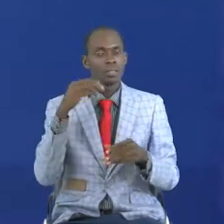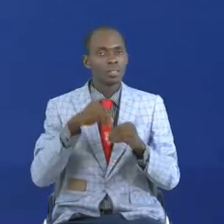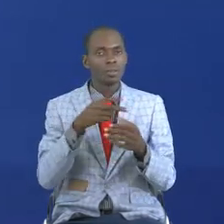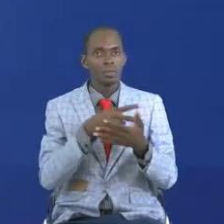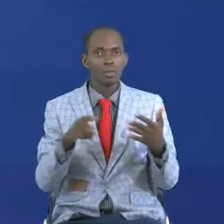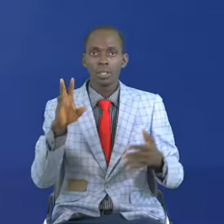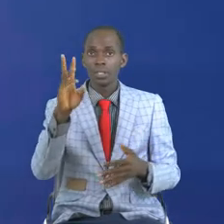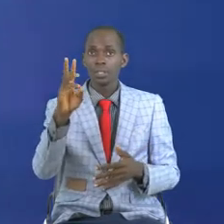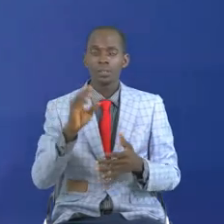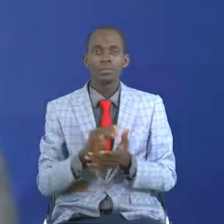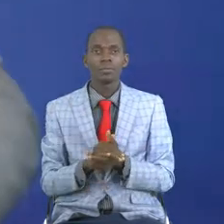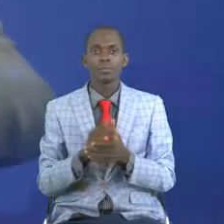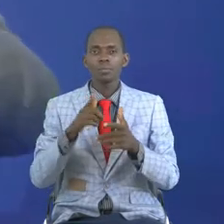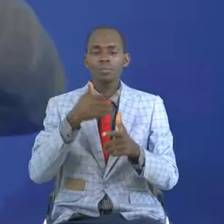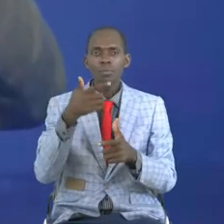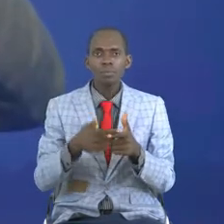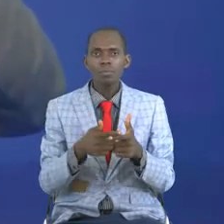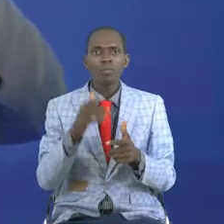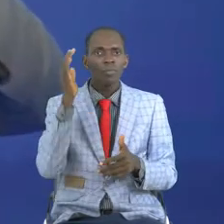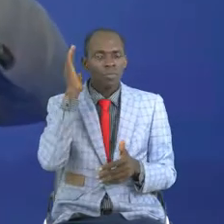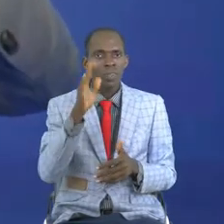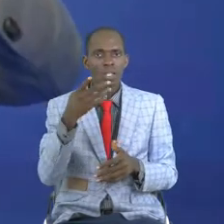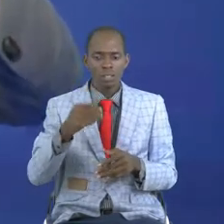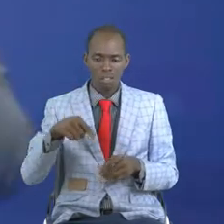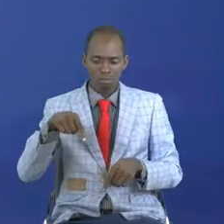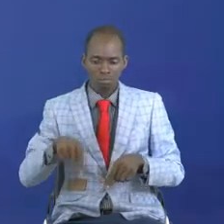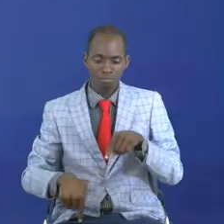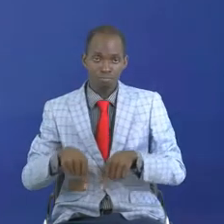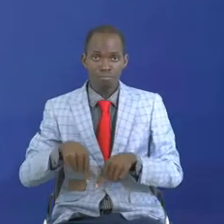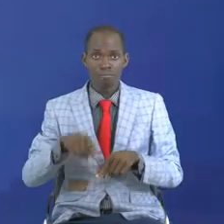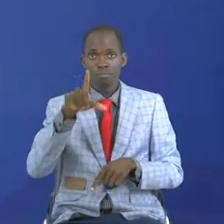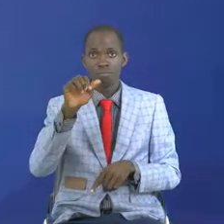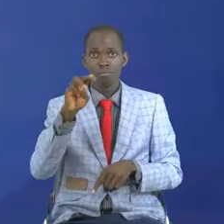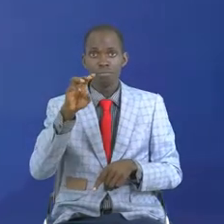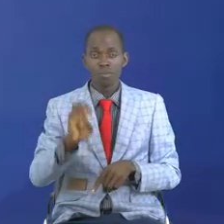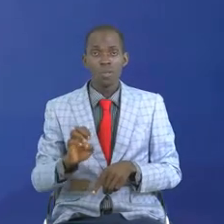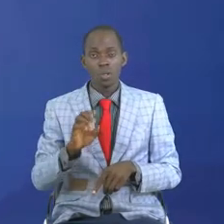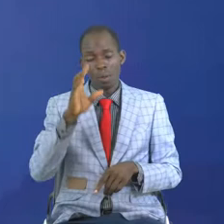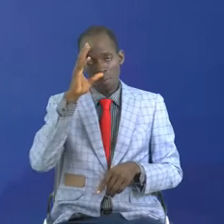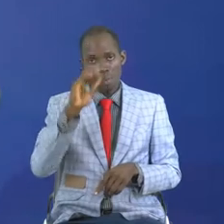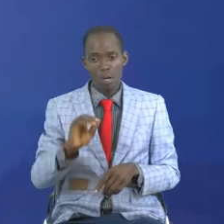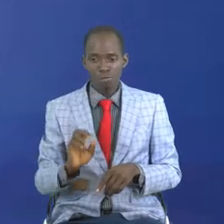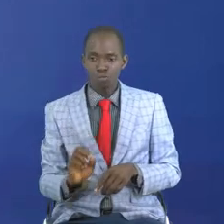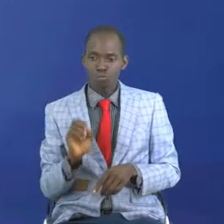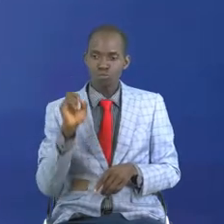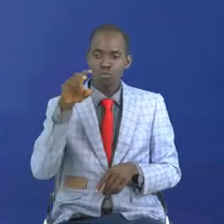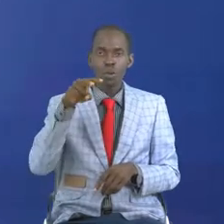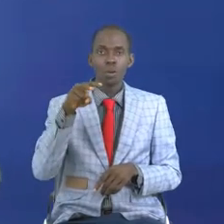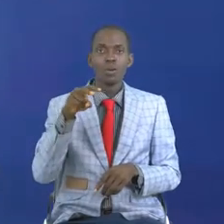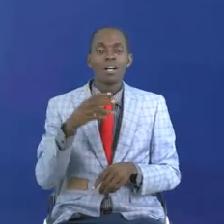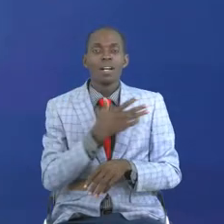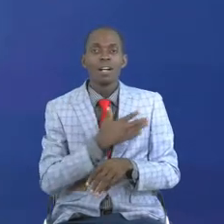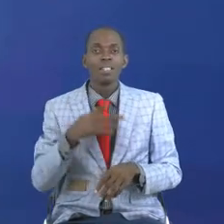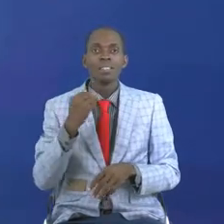us, then shall the lame man leap as an hart, and the tongue of